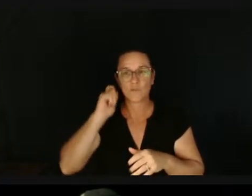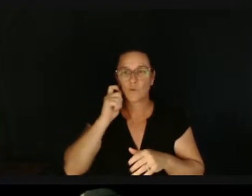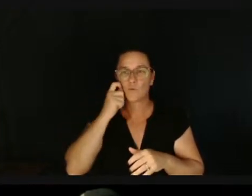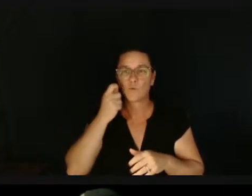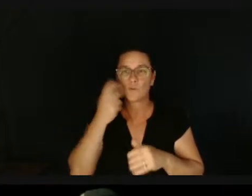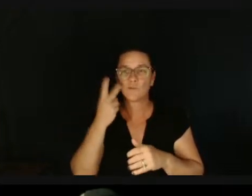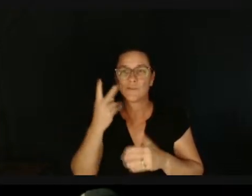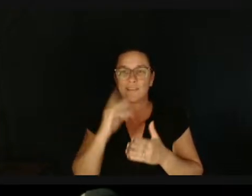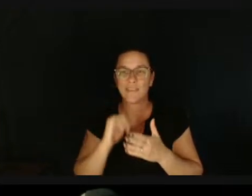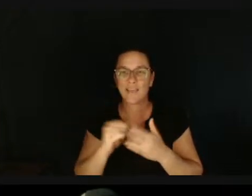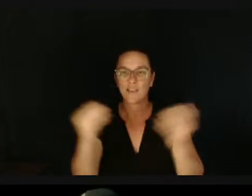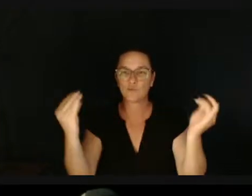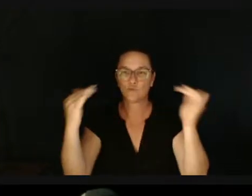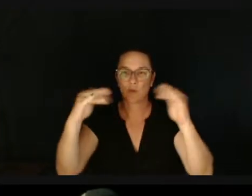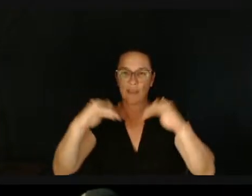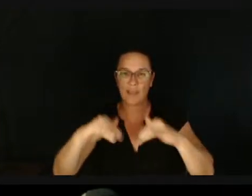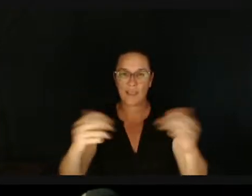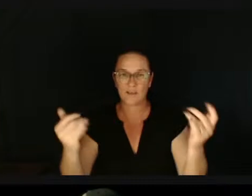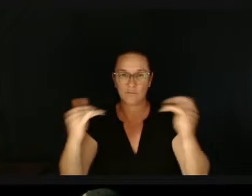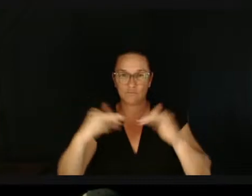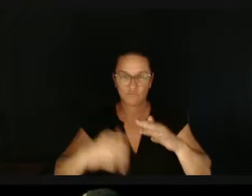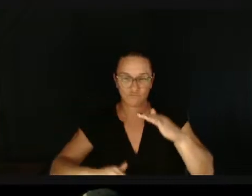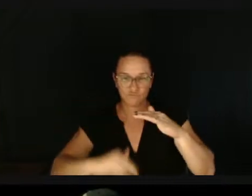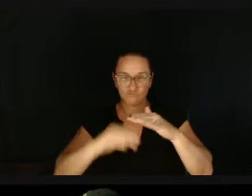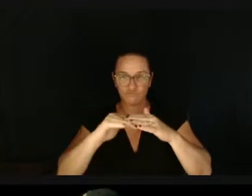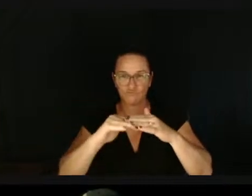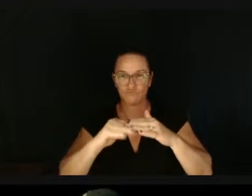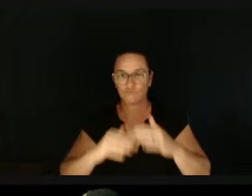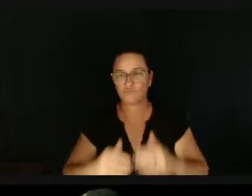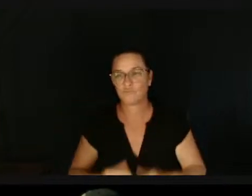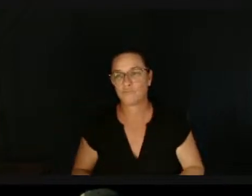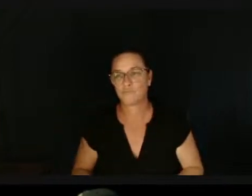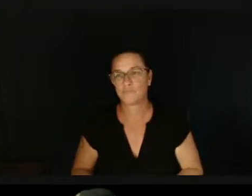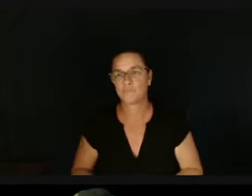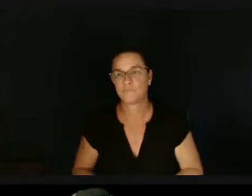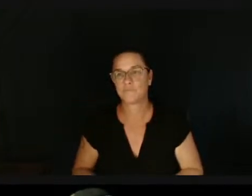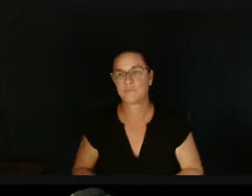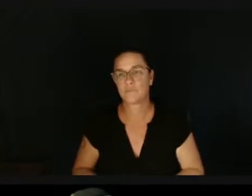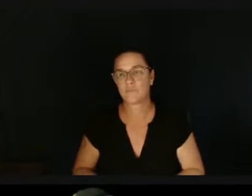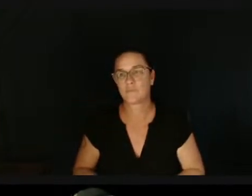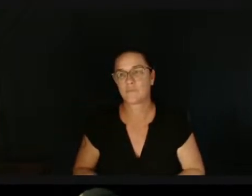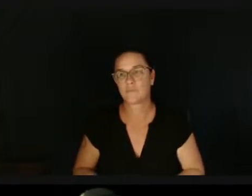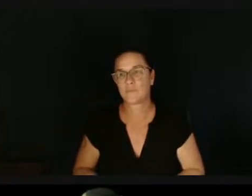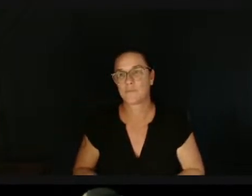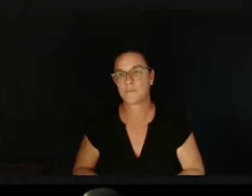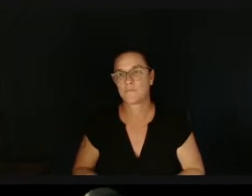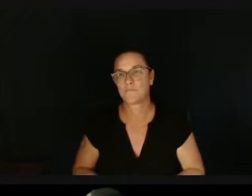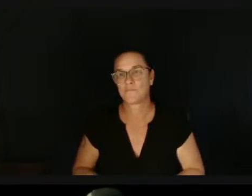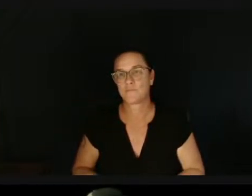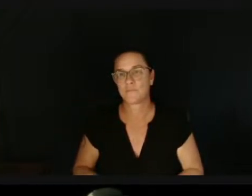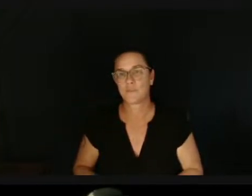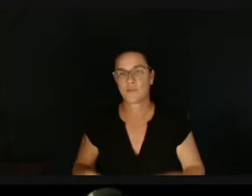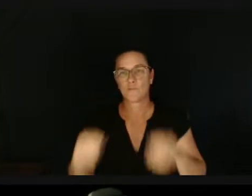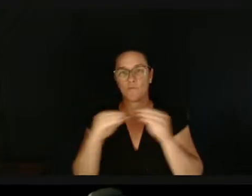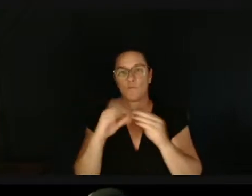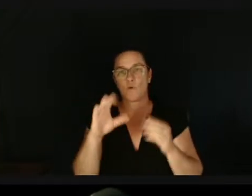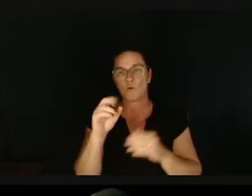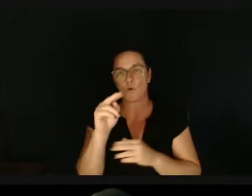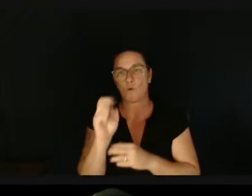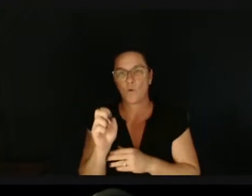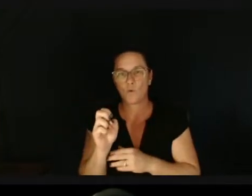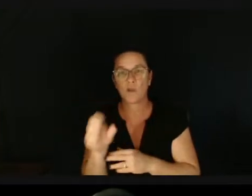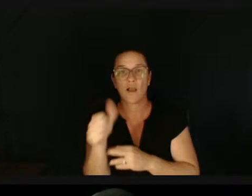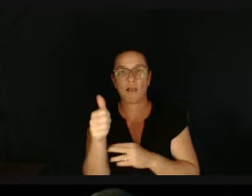into this pit. It's probably filled in already. Other ooze ups around there. Let's keep panning. More of these cones. Look, there's another